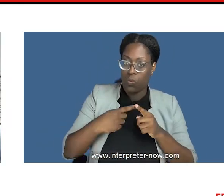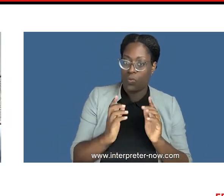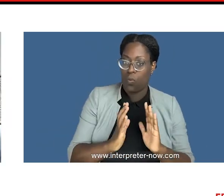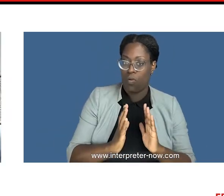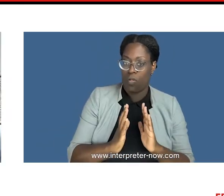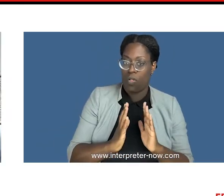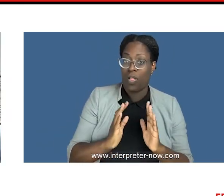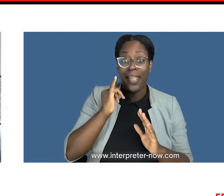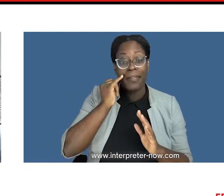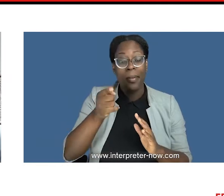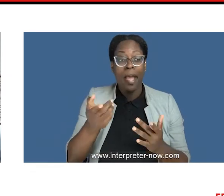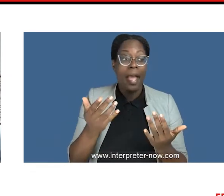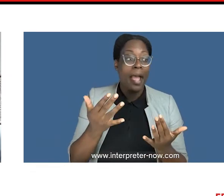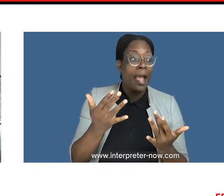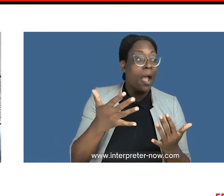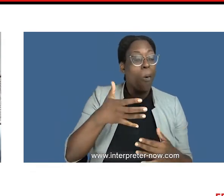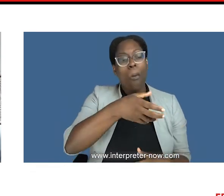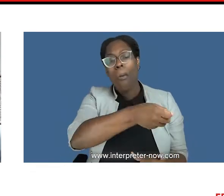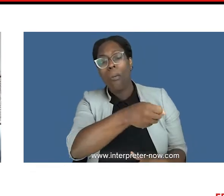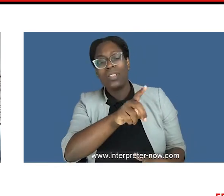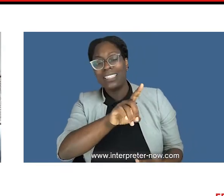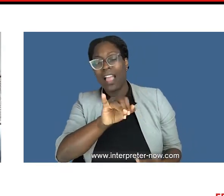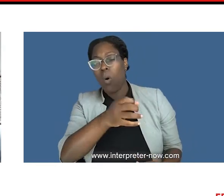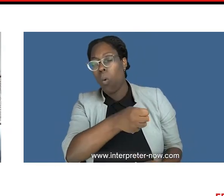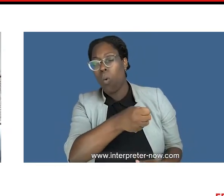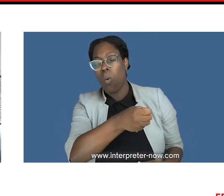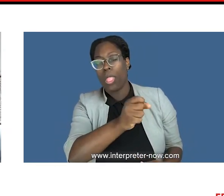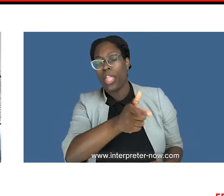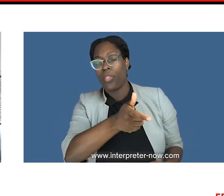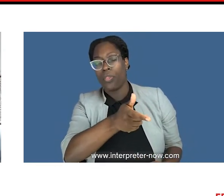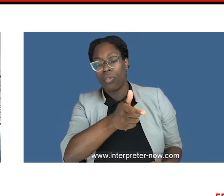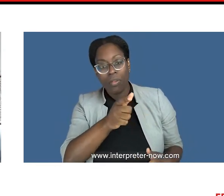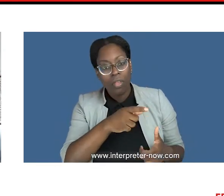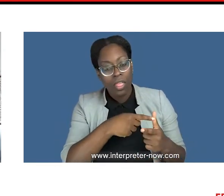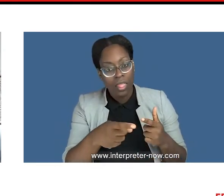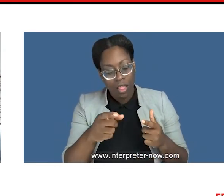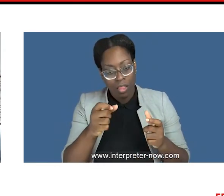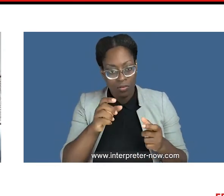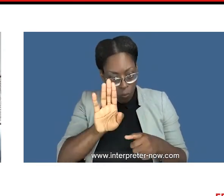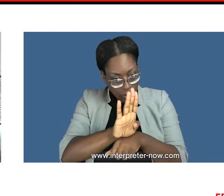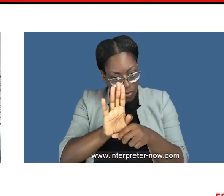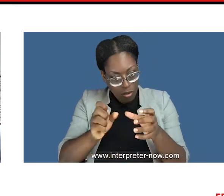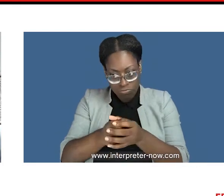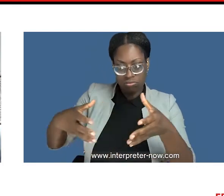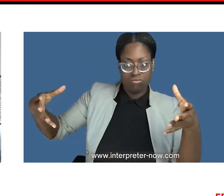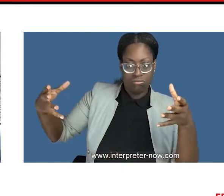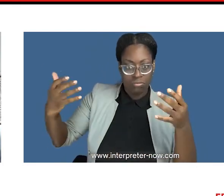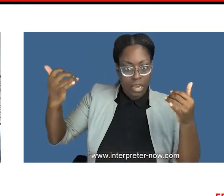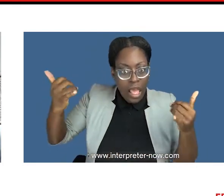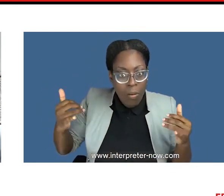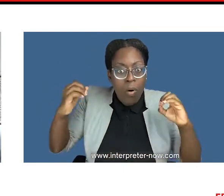a small startup. It's easier to change the culture or to create a culture that is inclusive from the start. It's easier